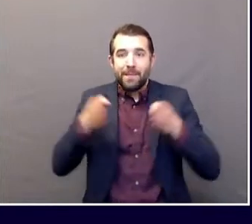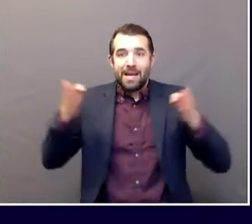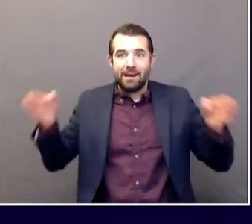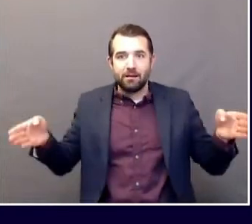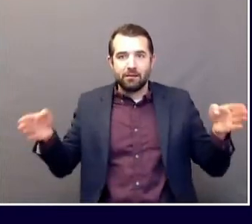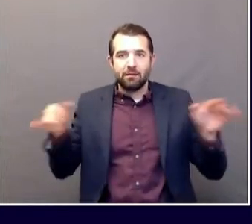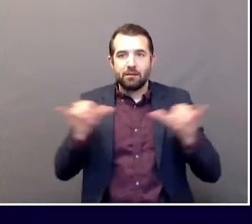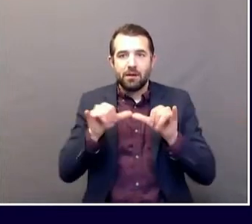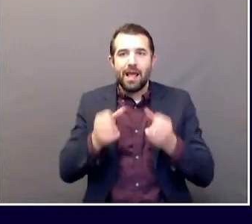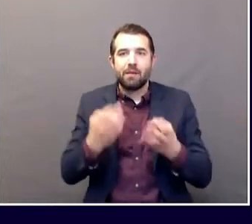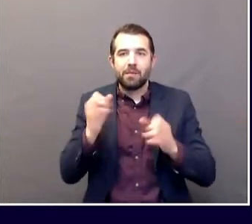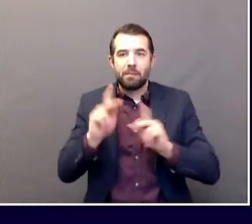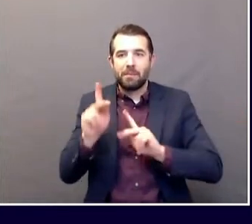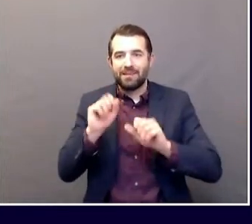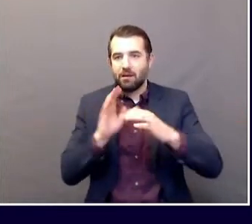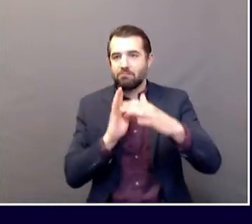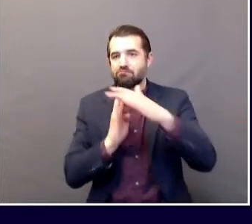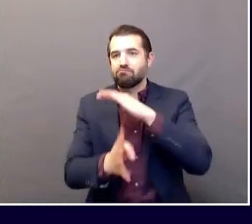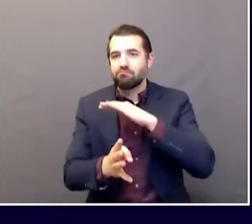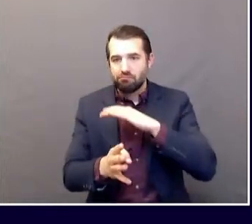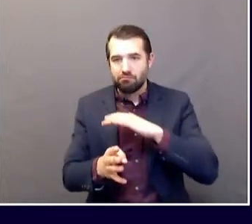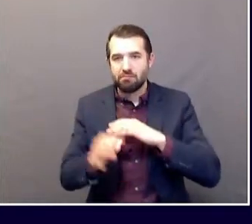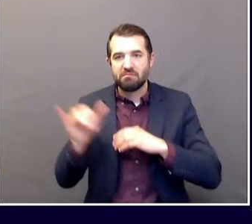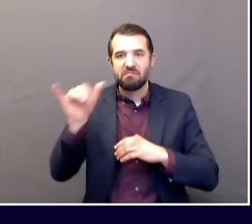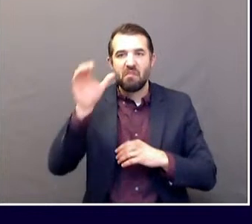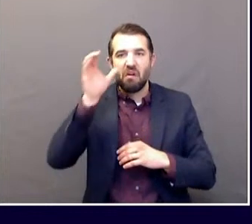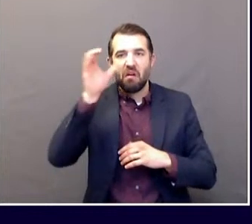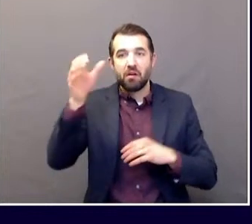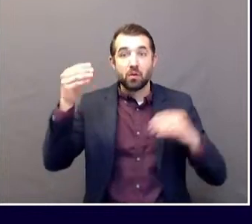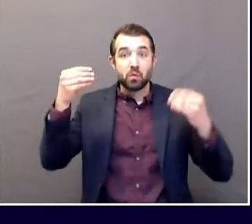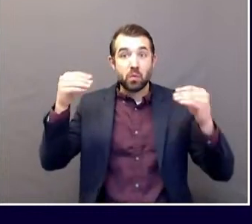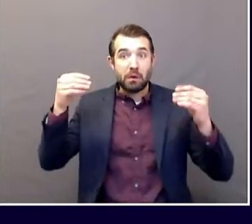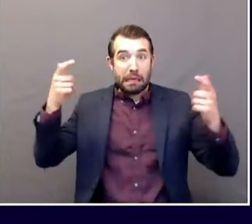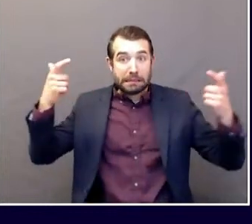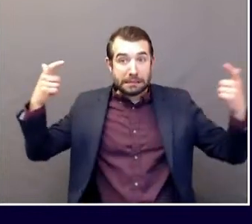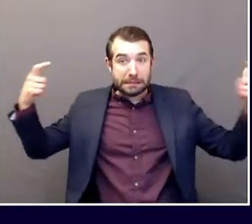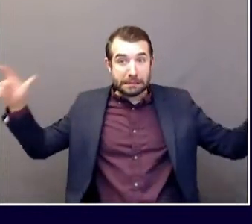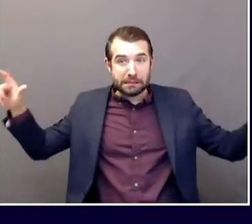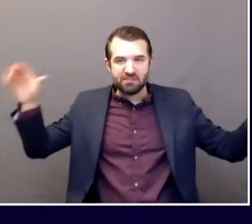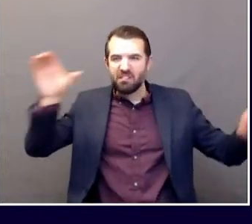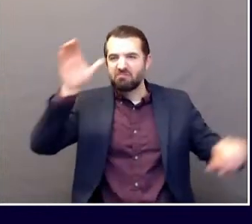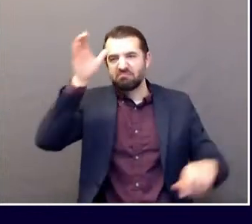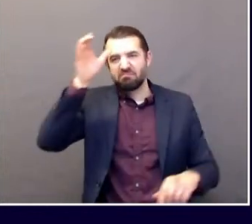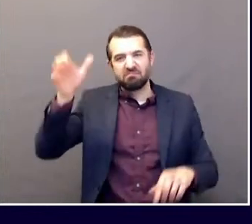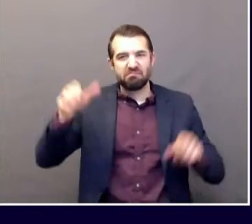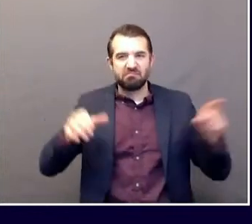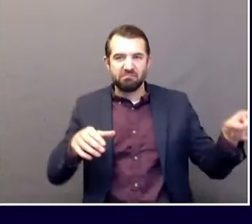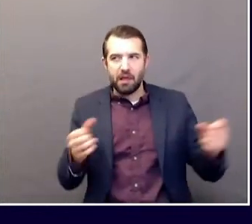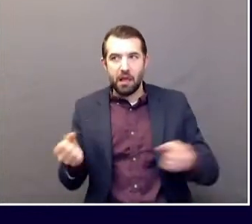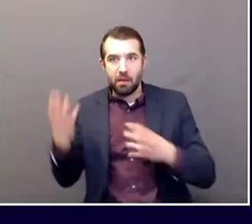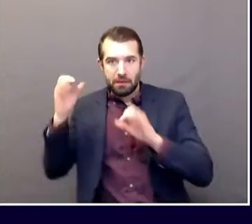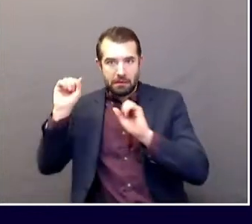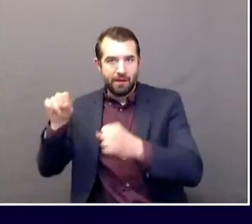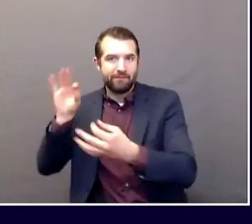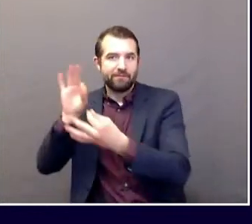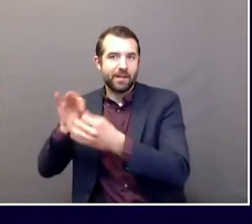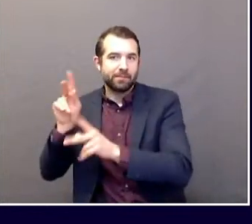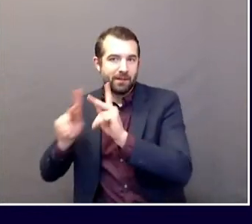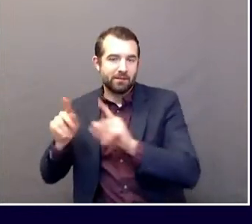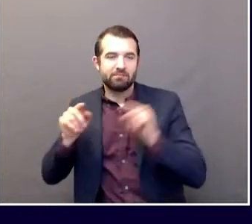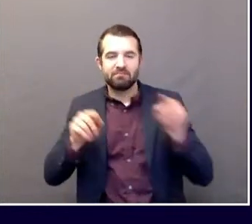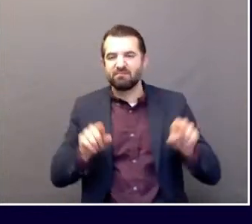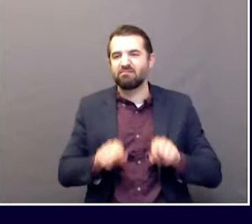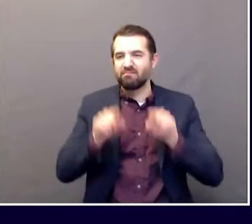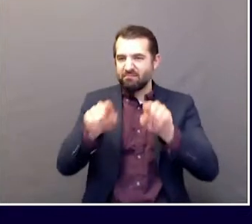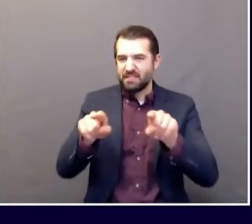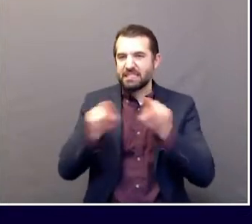use for large retail space would apply to houses of worship. We continually review our public health measures in light